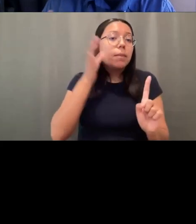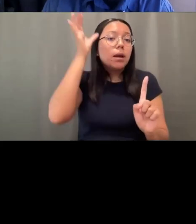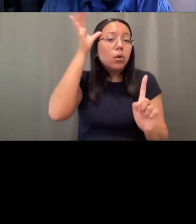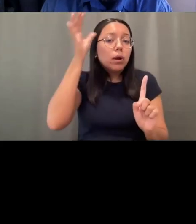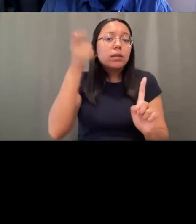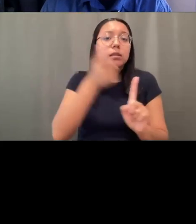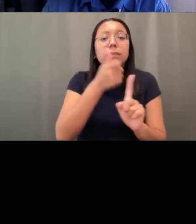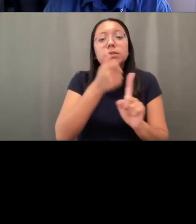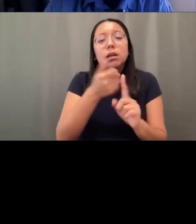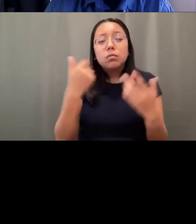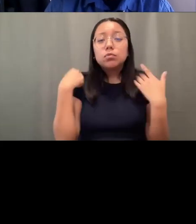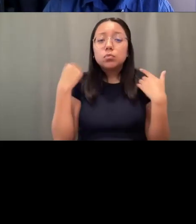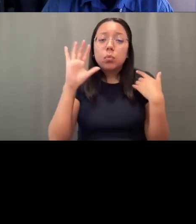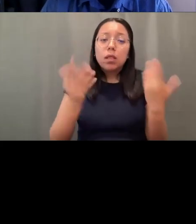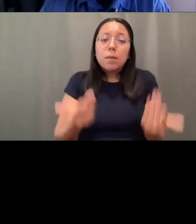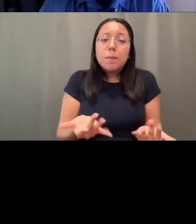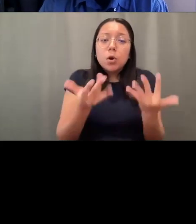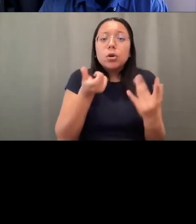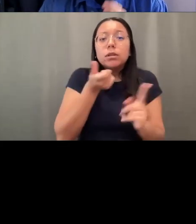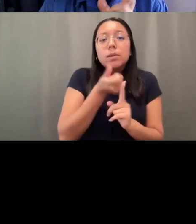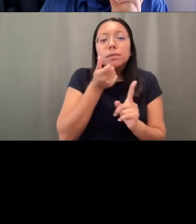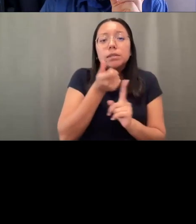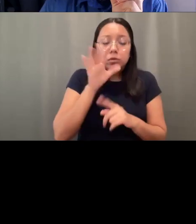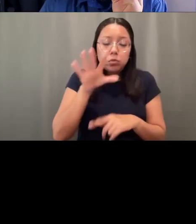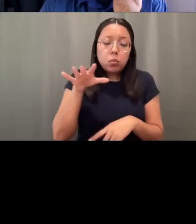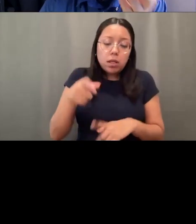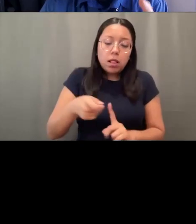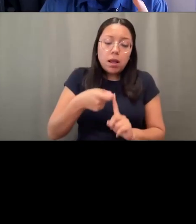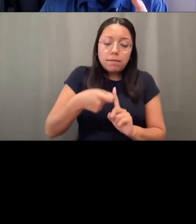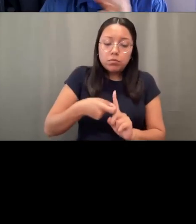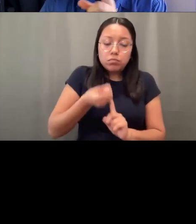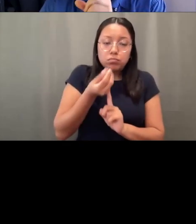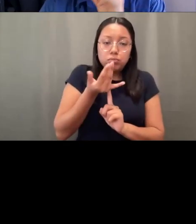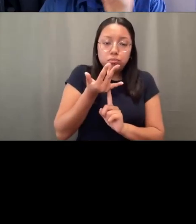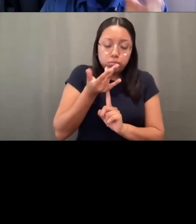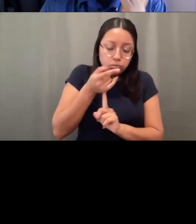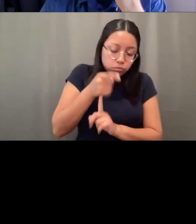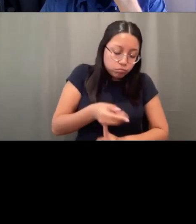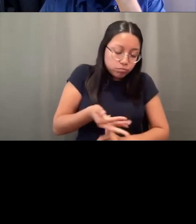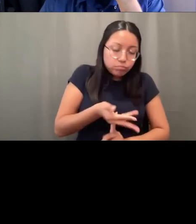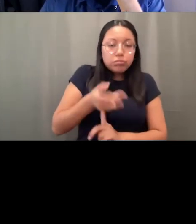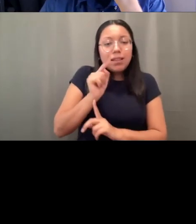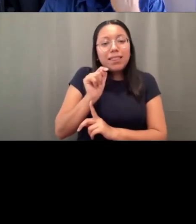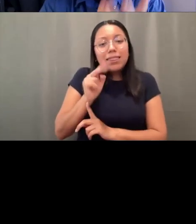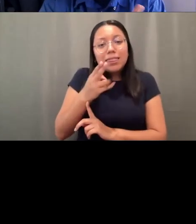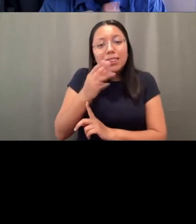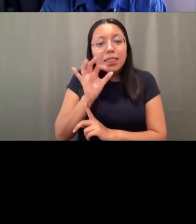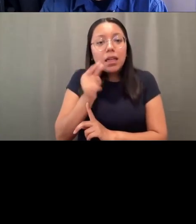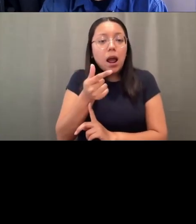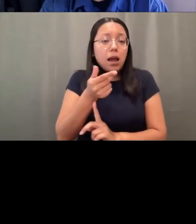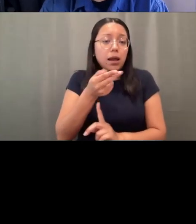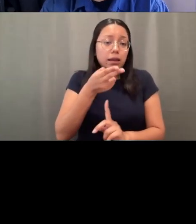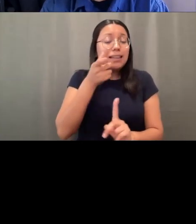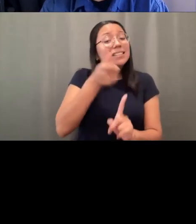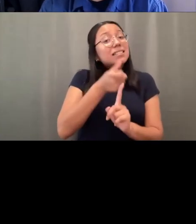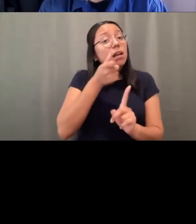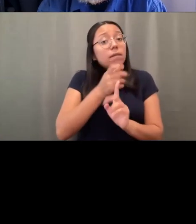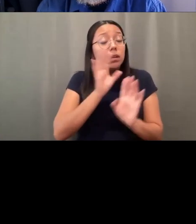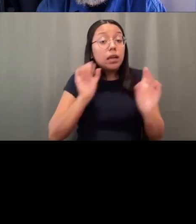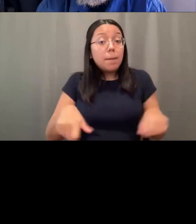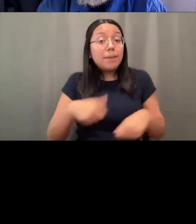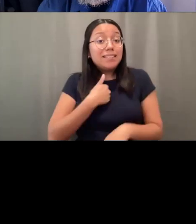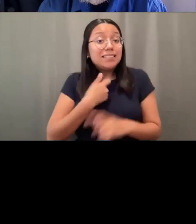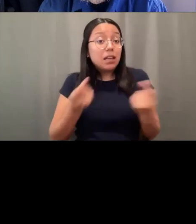thigh, and they do it over and over and over again. And in theory, that would be self-harm. It would not be affecting the child in their house